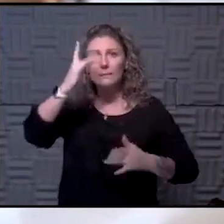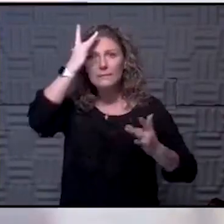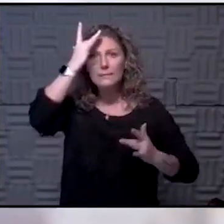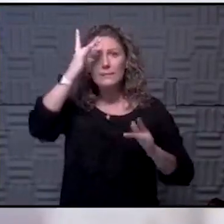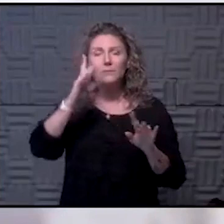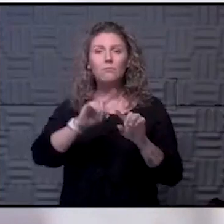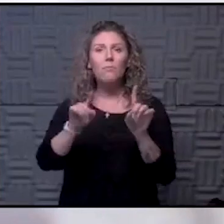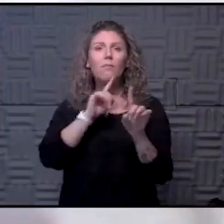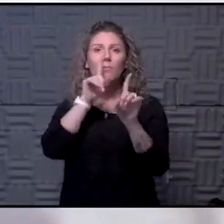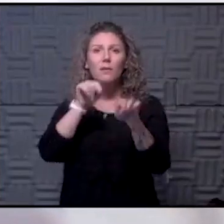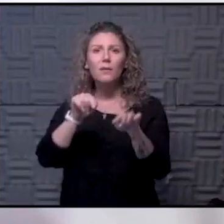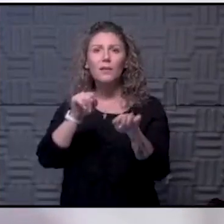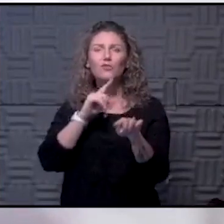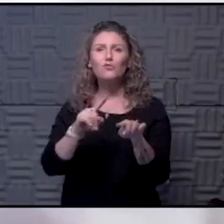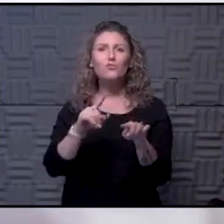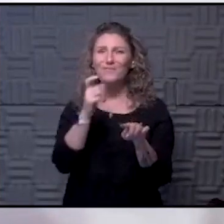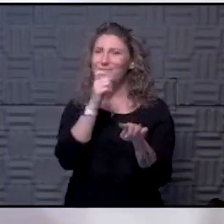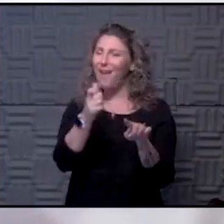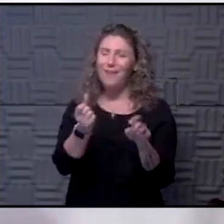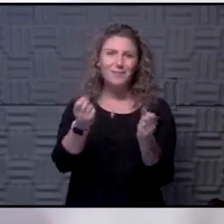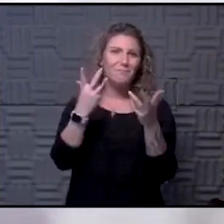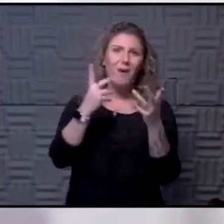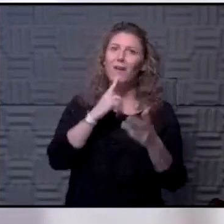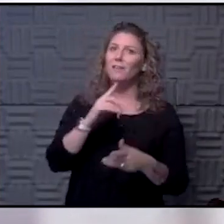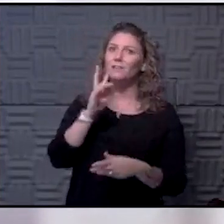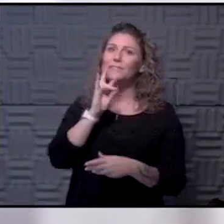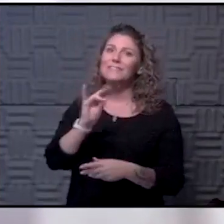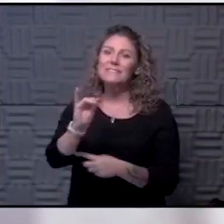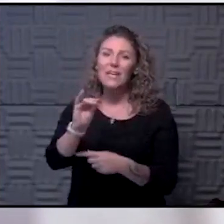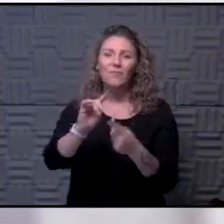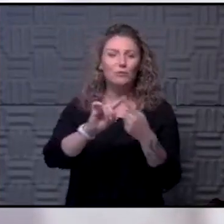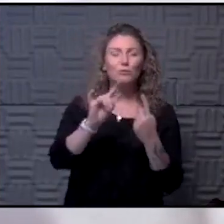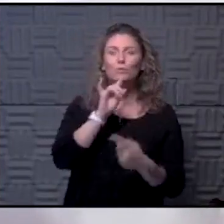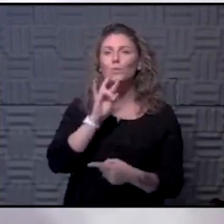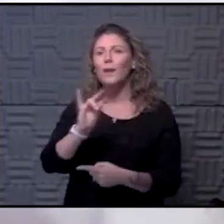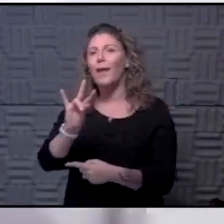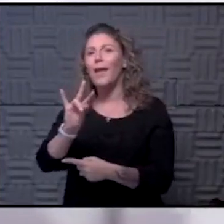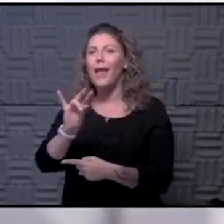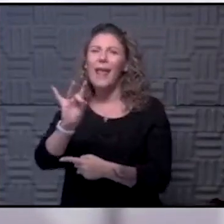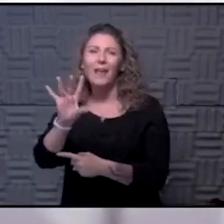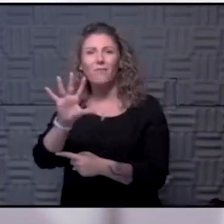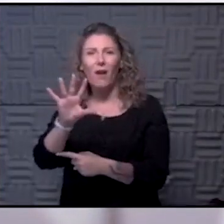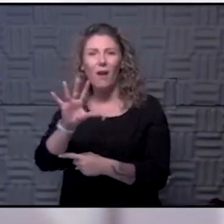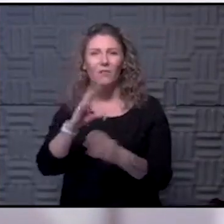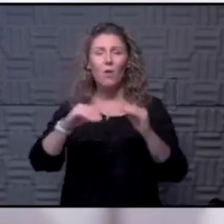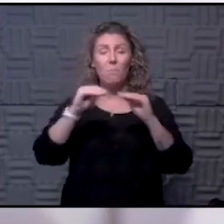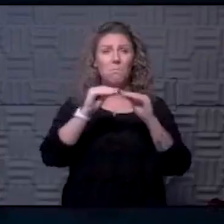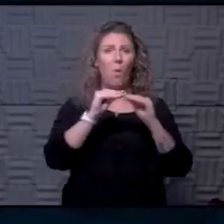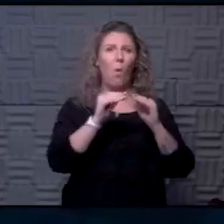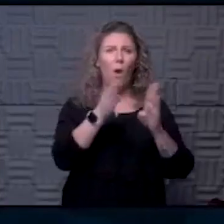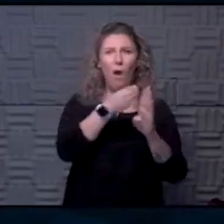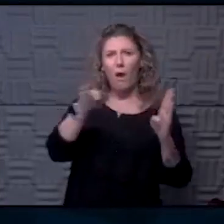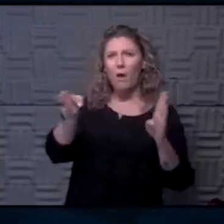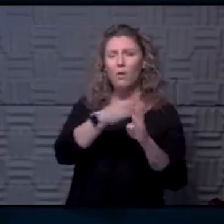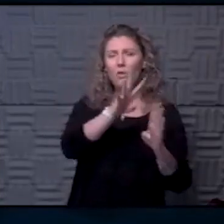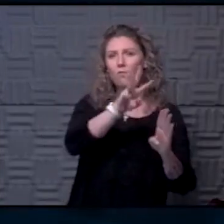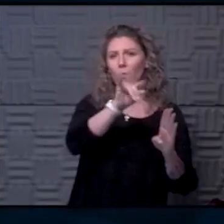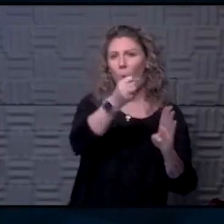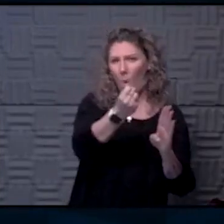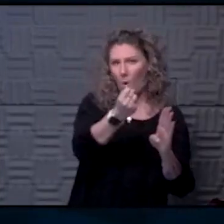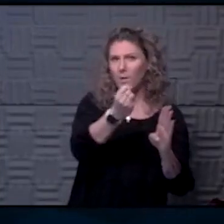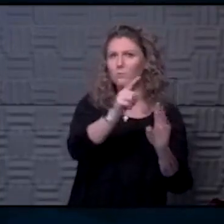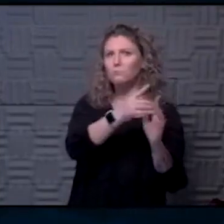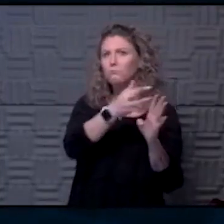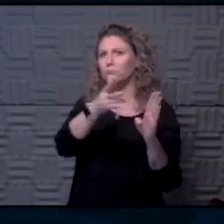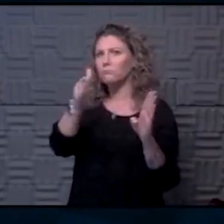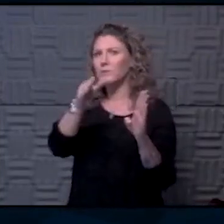is we're seeing less in the 70, 75, 80, 85-year-old age groups and more in the 40 to 65. The next